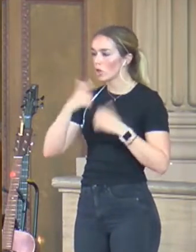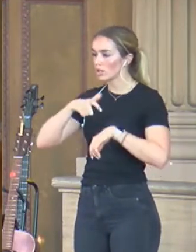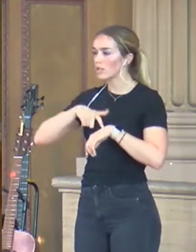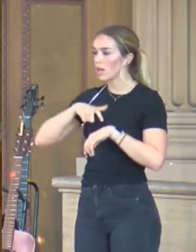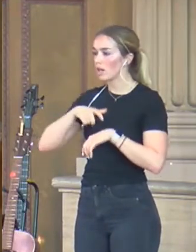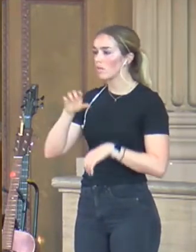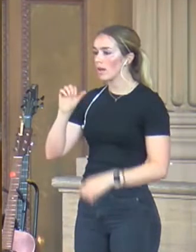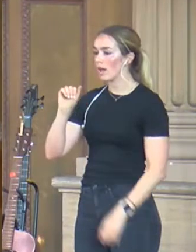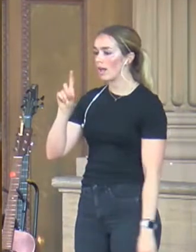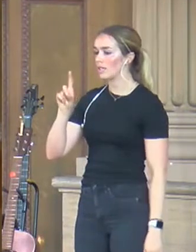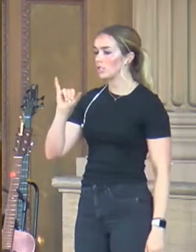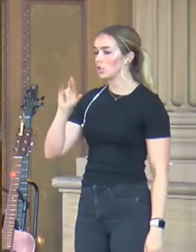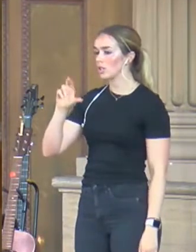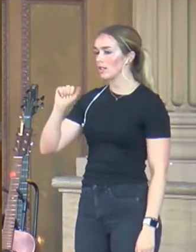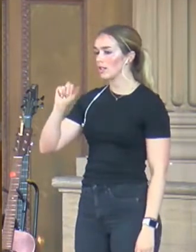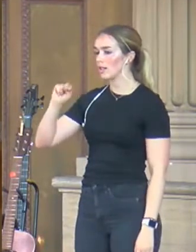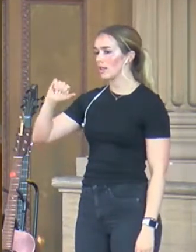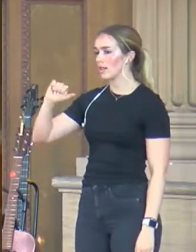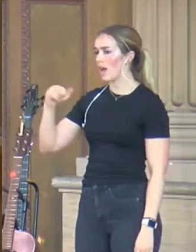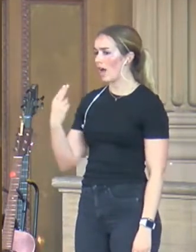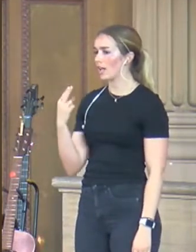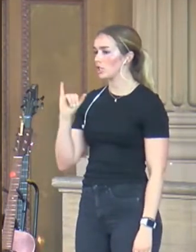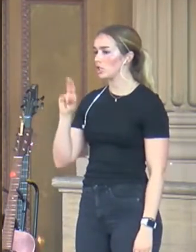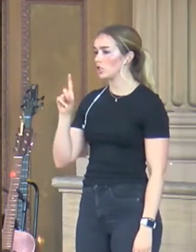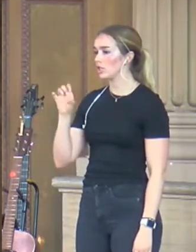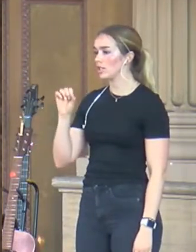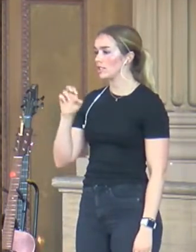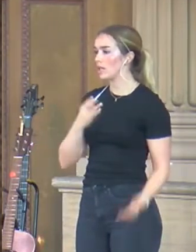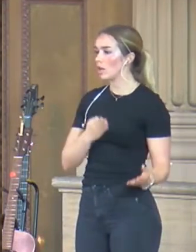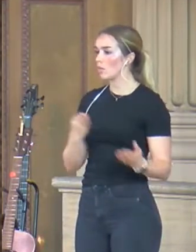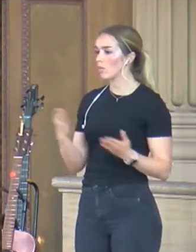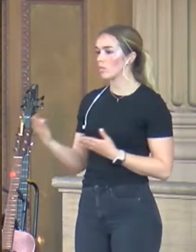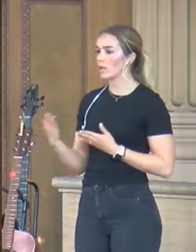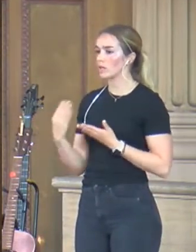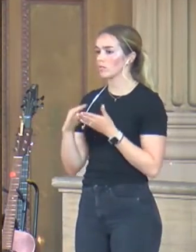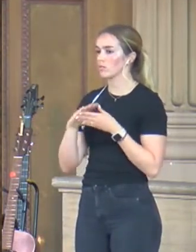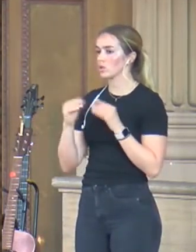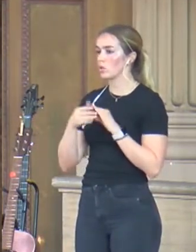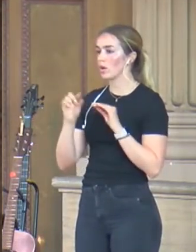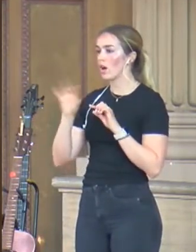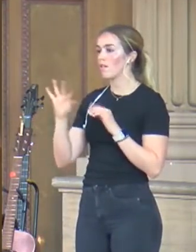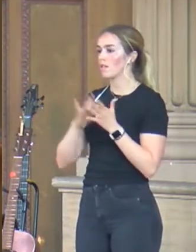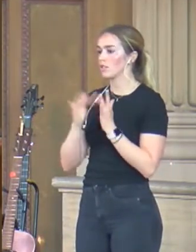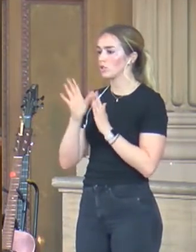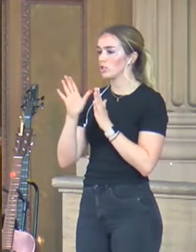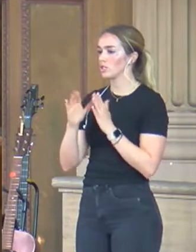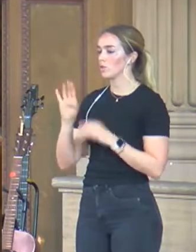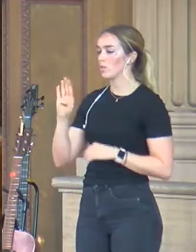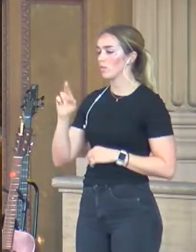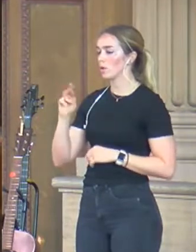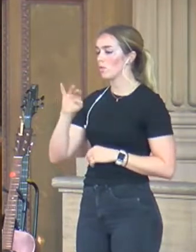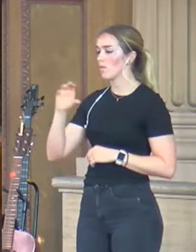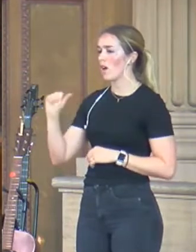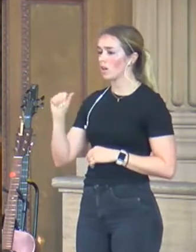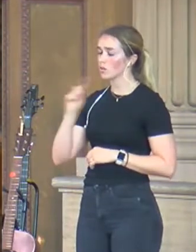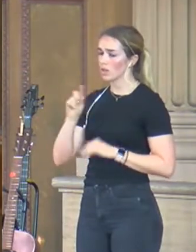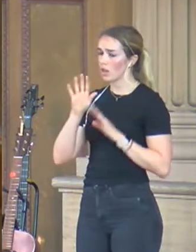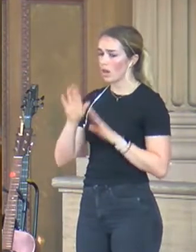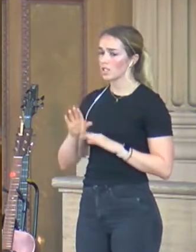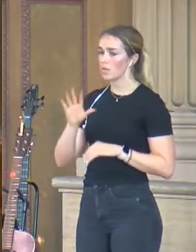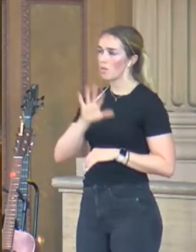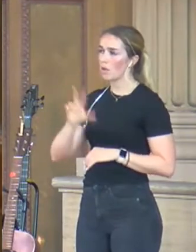Adoniram Judson, who was the first to bring the gospel to the nation of Burma in the 1800s, which in hindsight was very fruitful. There are about 3,700 churches